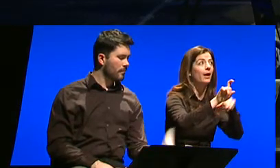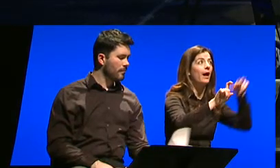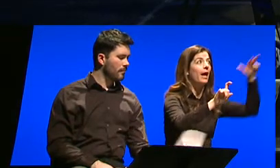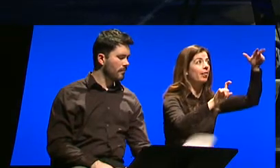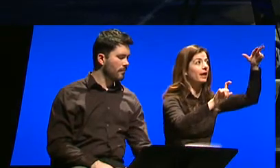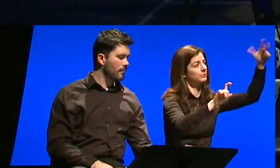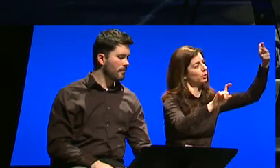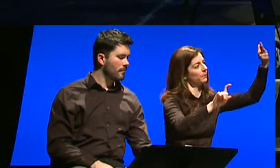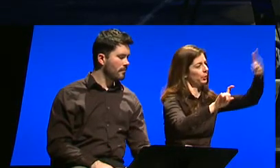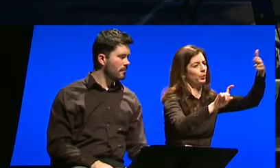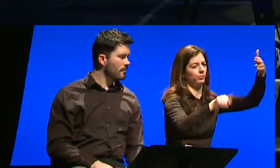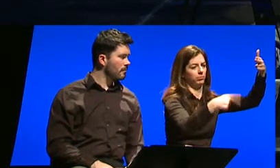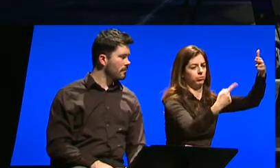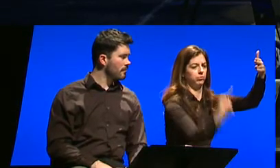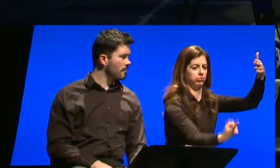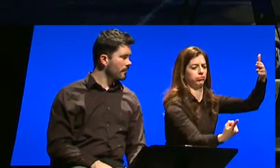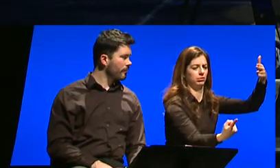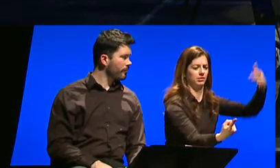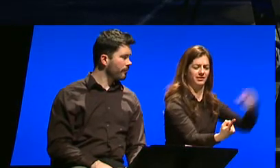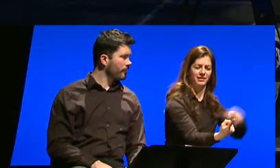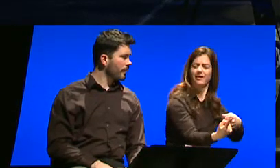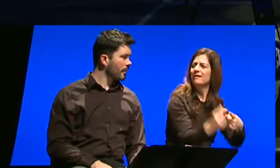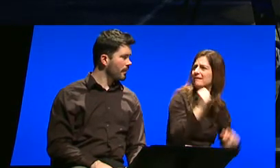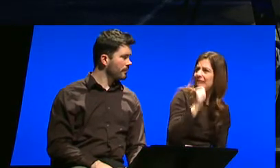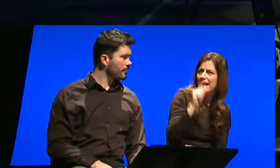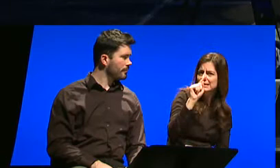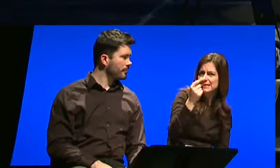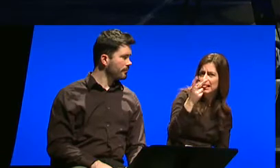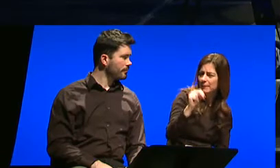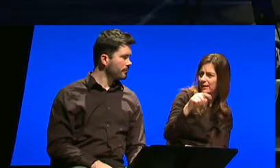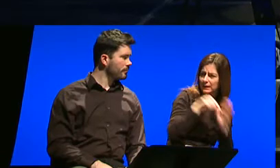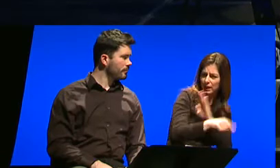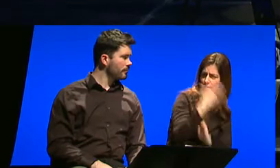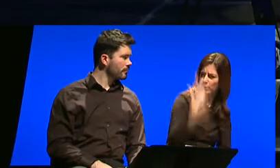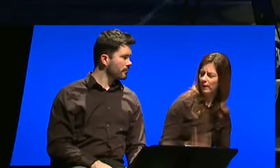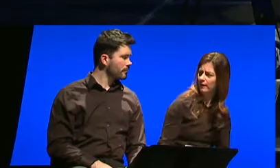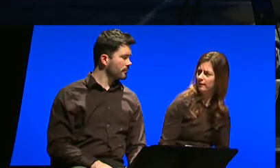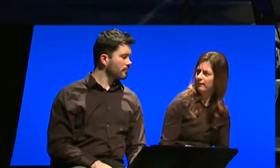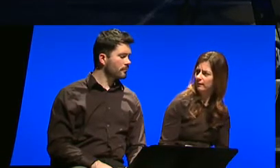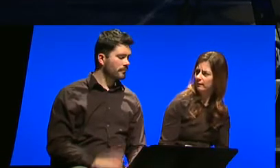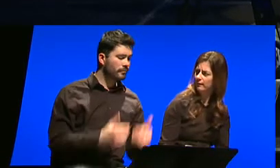My uncle is not Taliban, so why did they kill him?